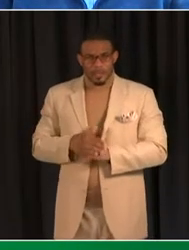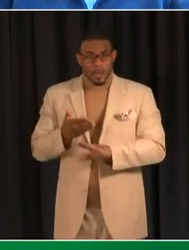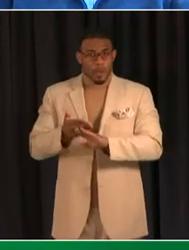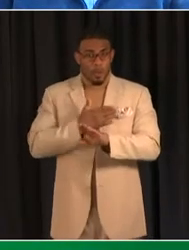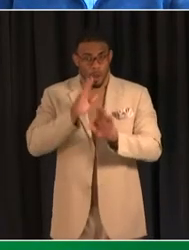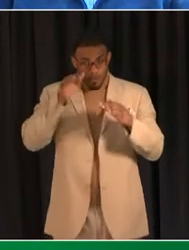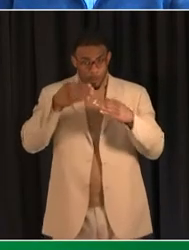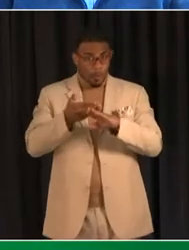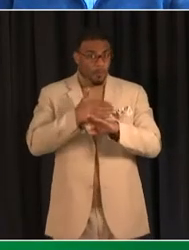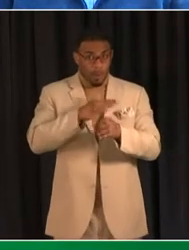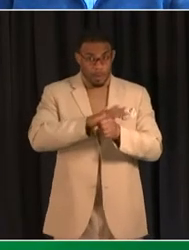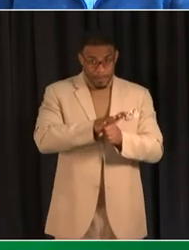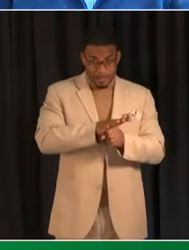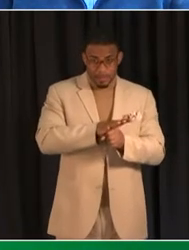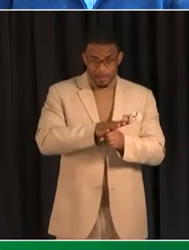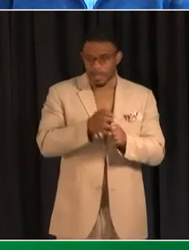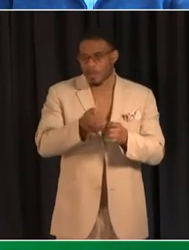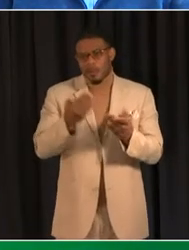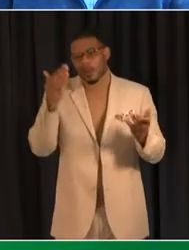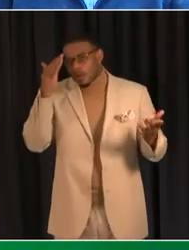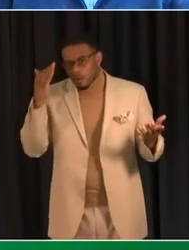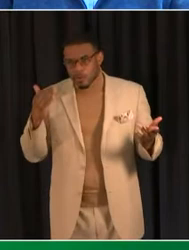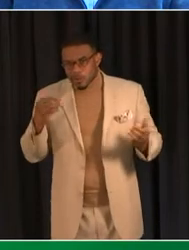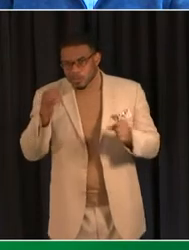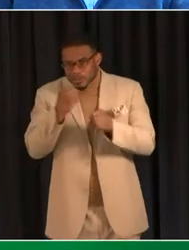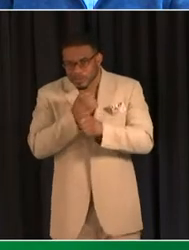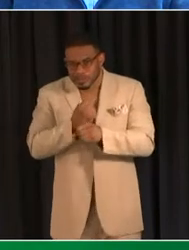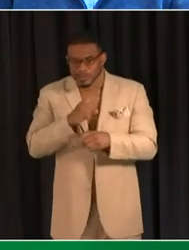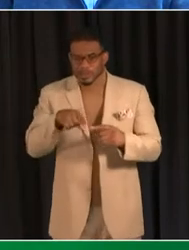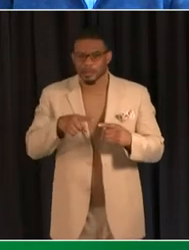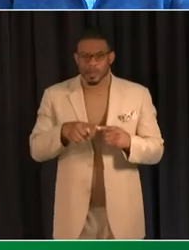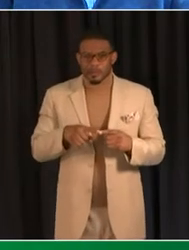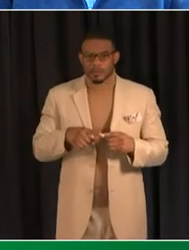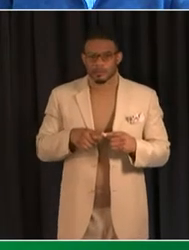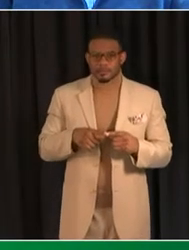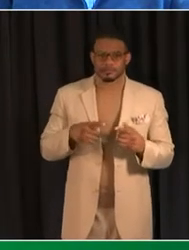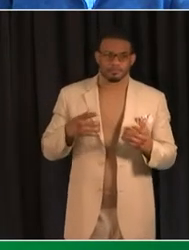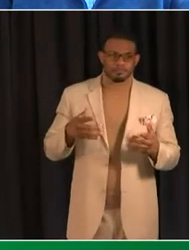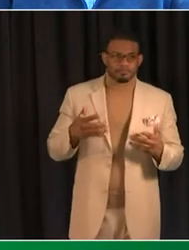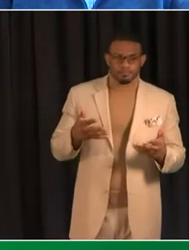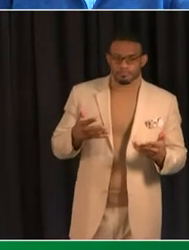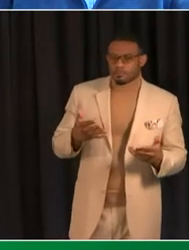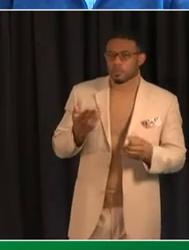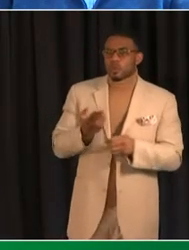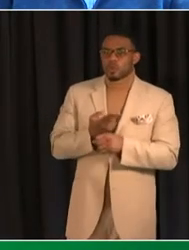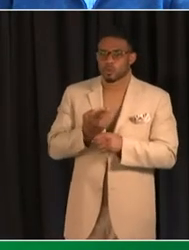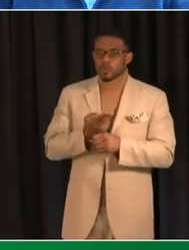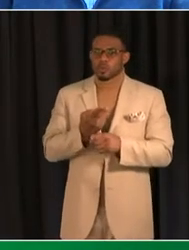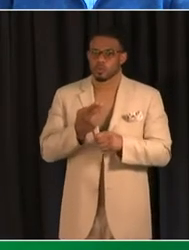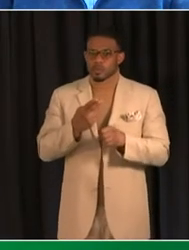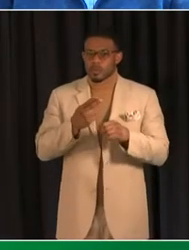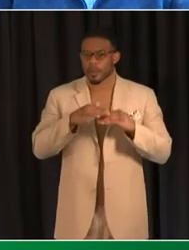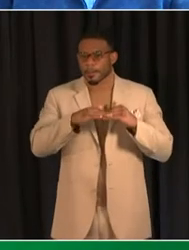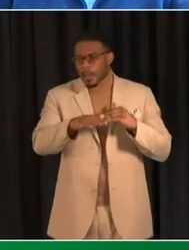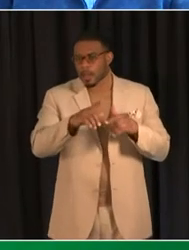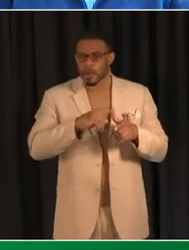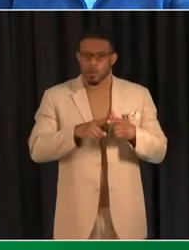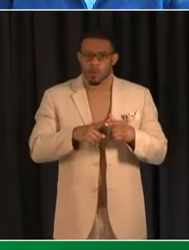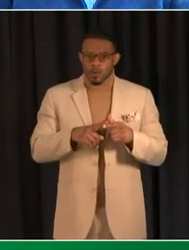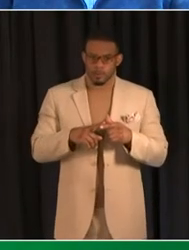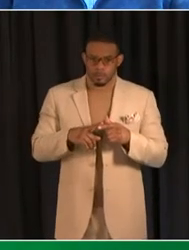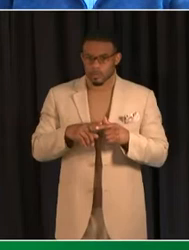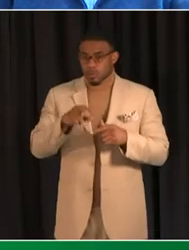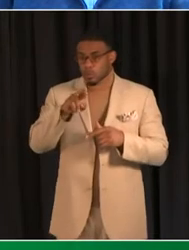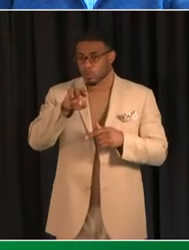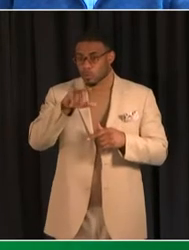the COVID-19 pandemic hitting, everybody knows the stats about the use patterns of